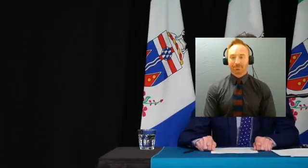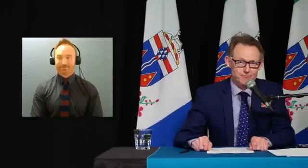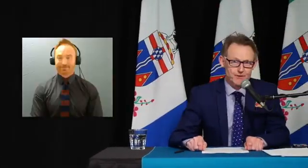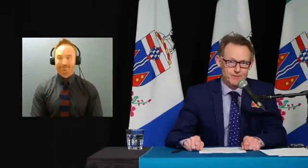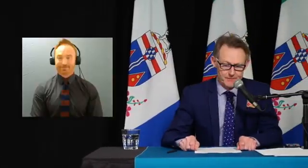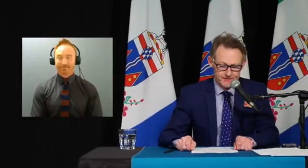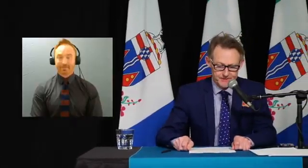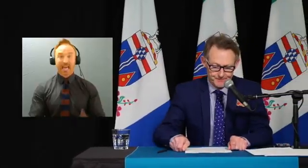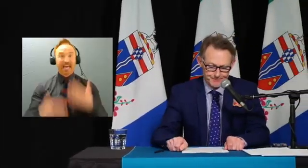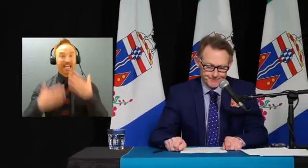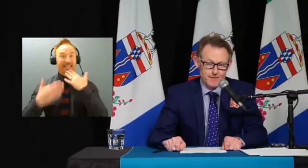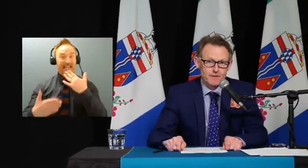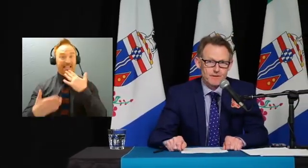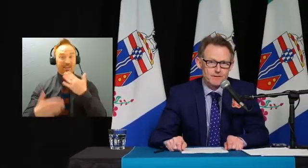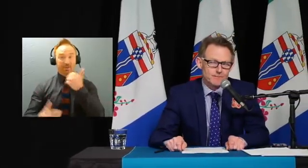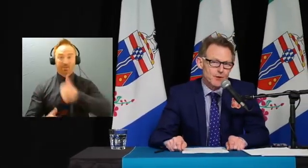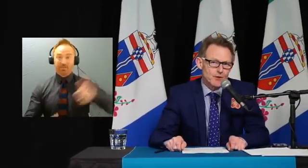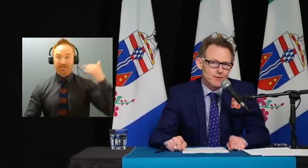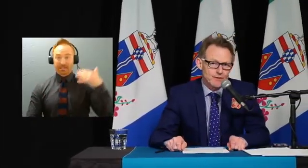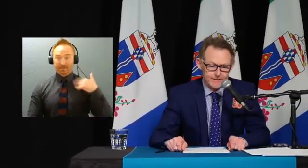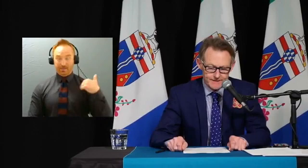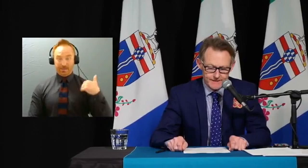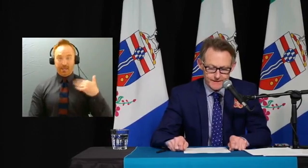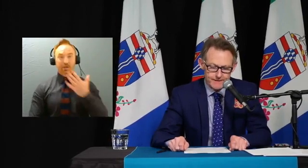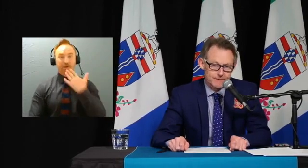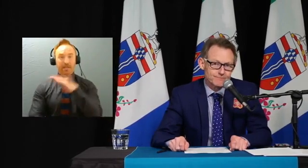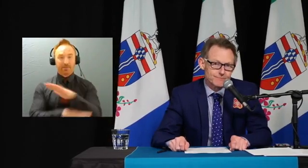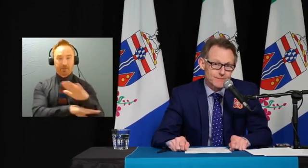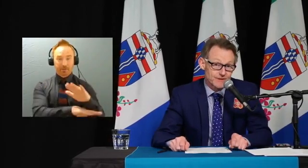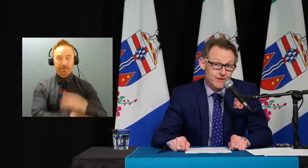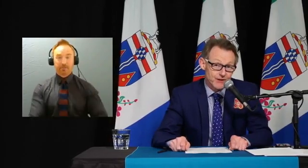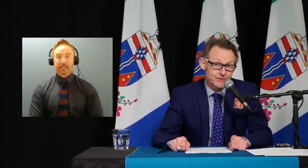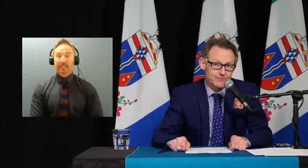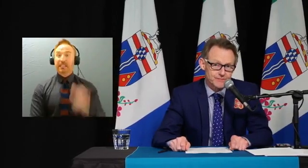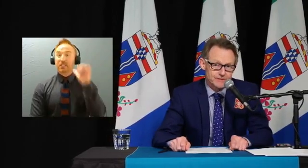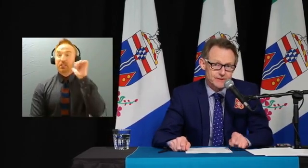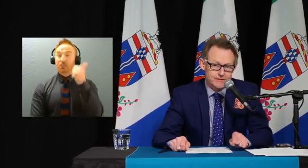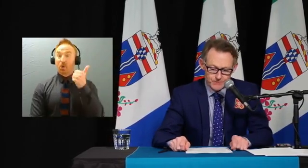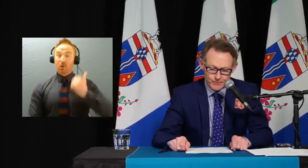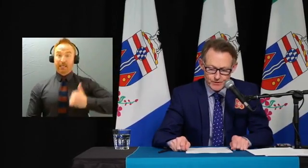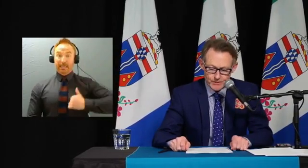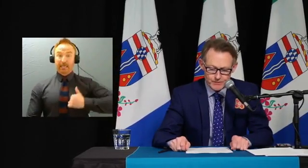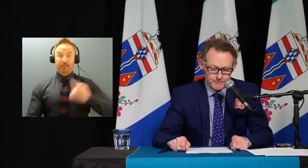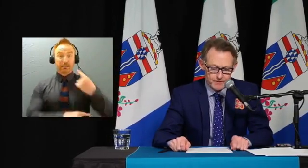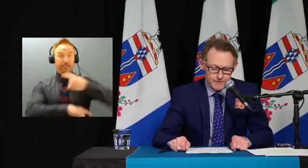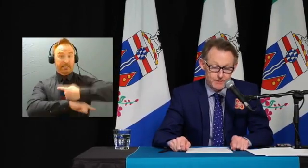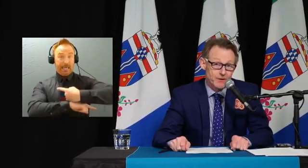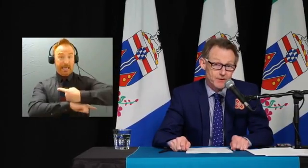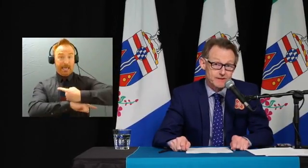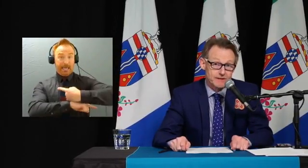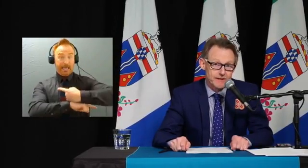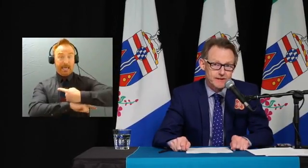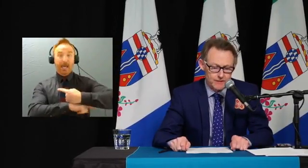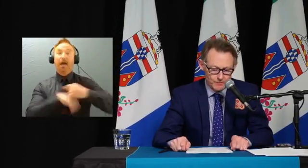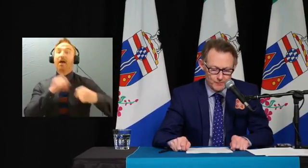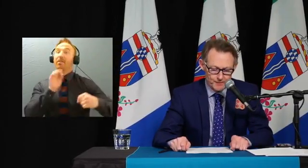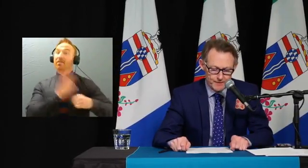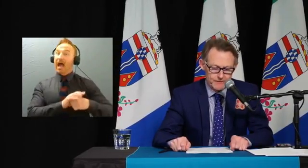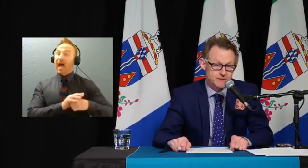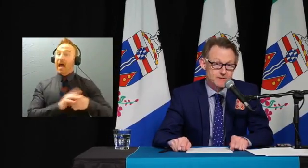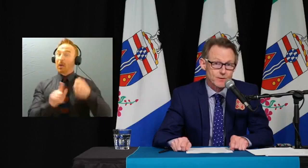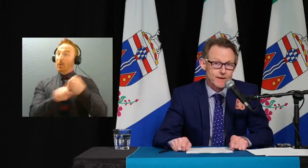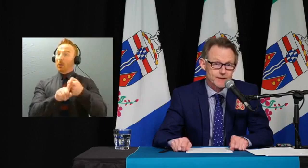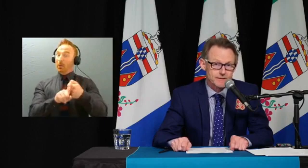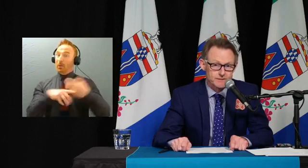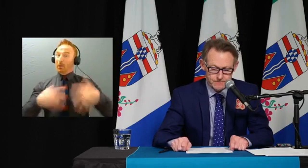Good afternoon, bon après-midi. Tomorrow, Canada Day, is another big day for Yukon. It marks the day that we will